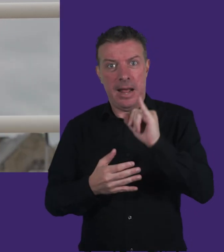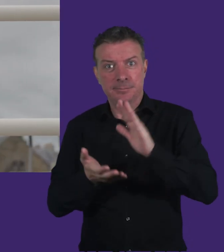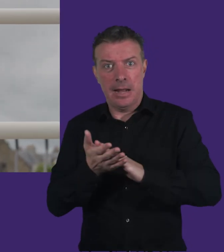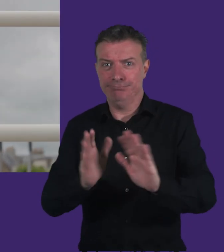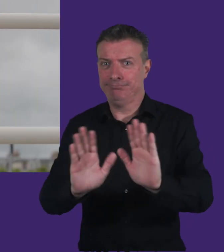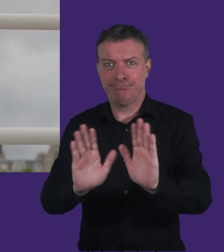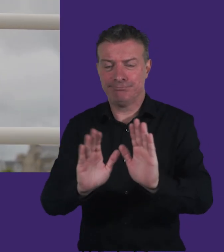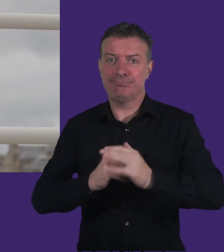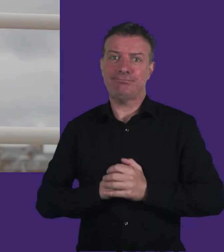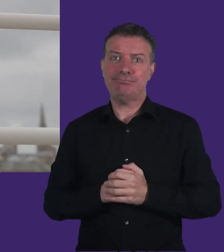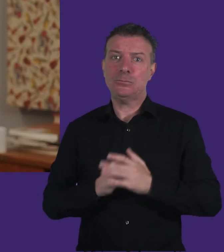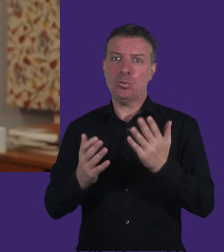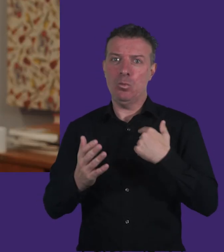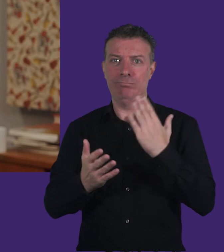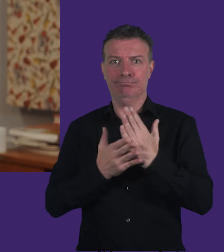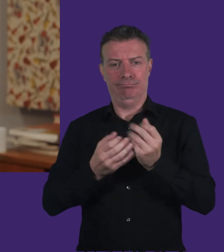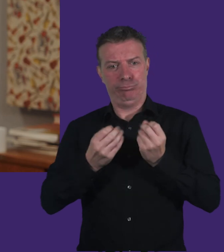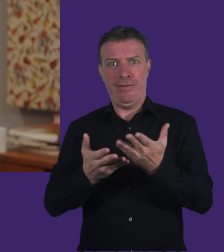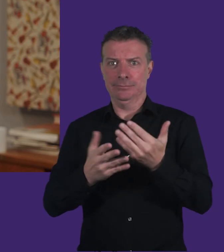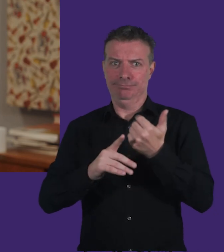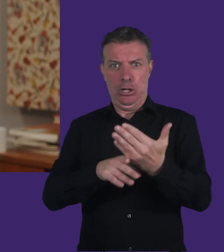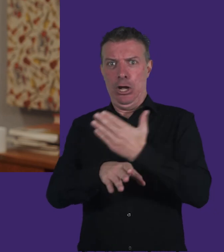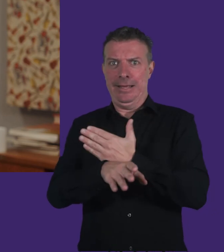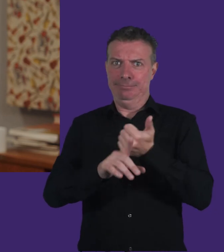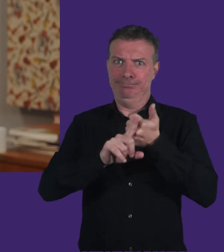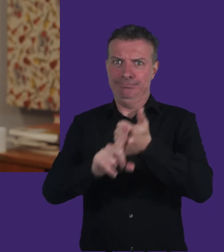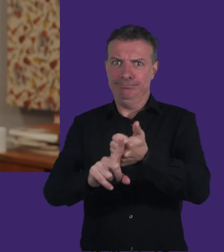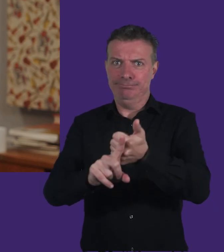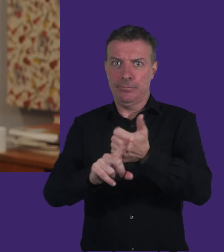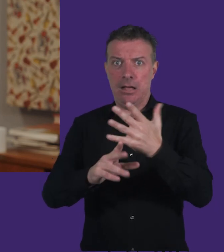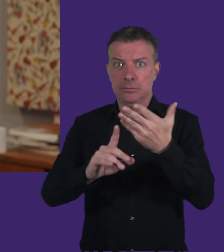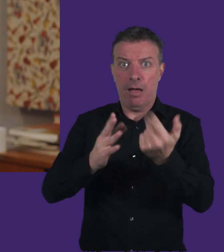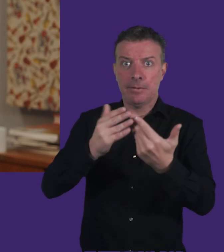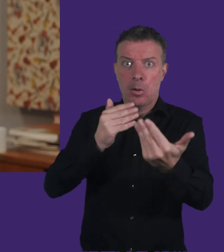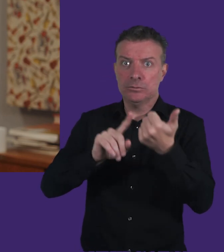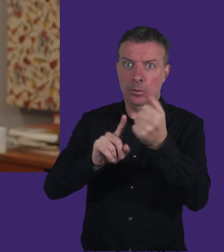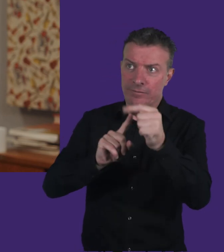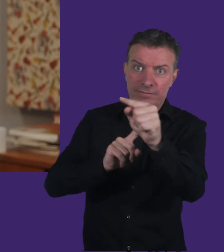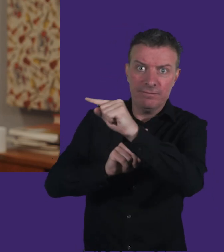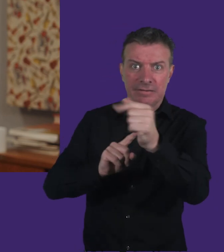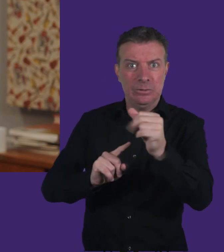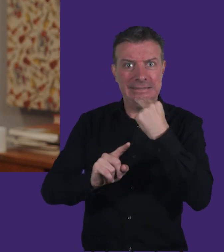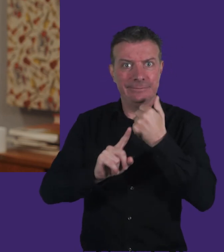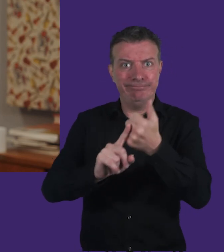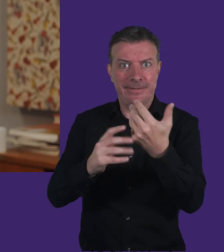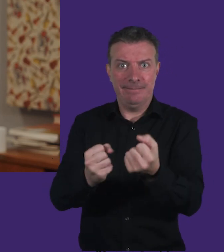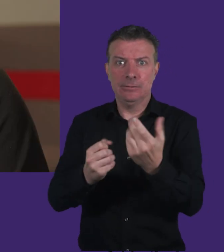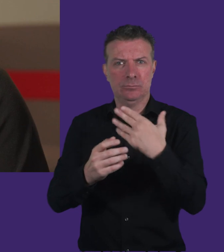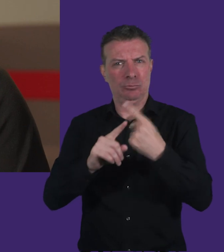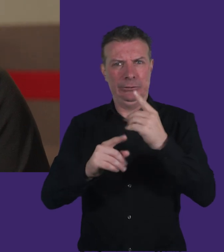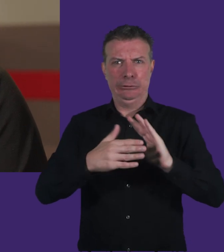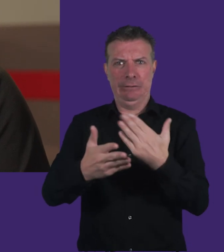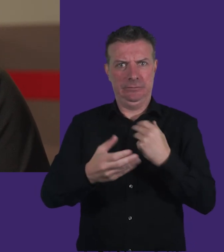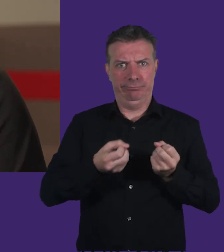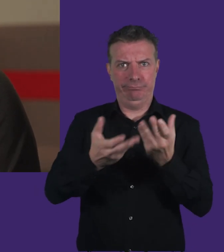make you a bad mum. So we're able to provide that kind of early intervention and signpost them to further support if they need it.